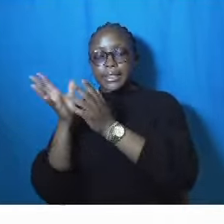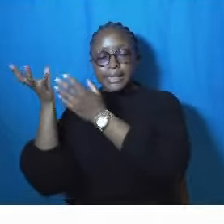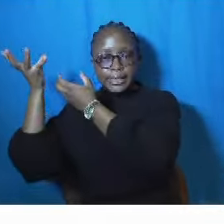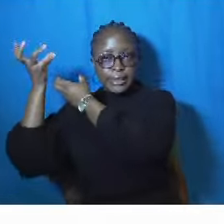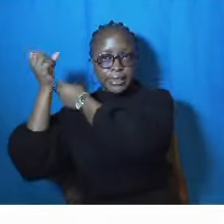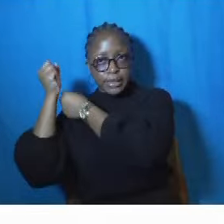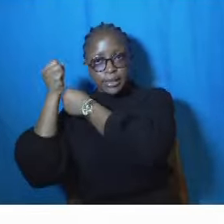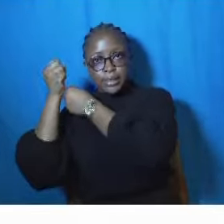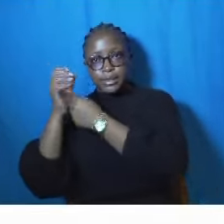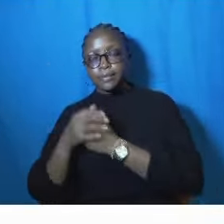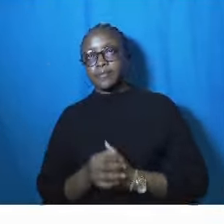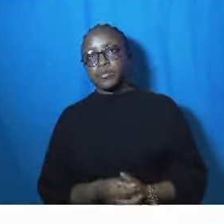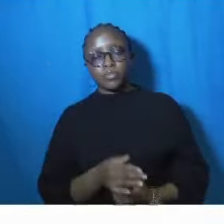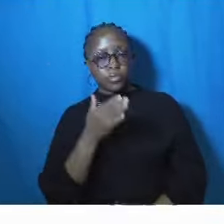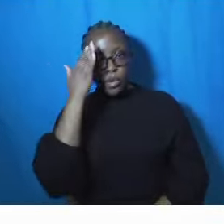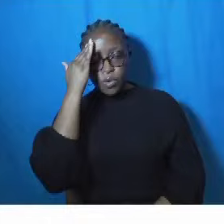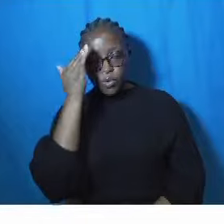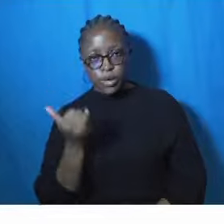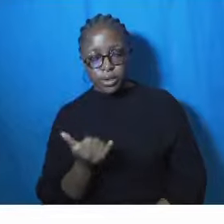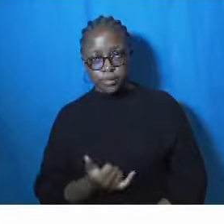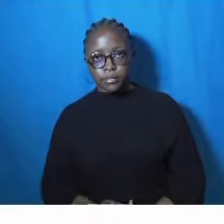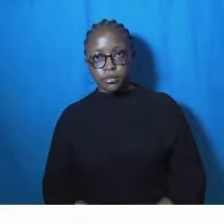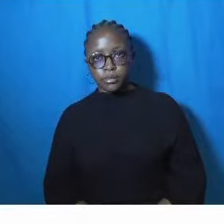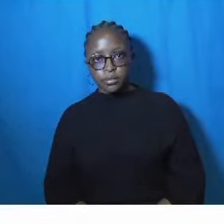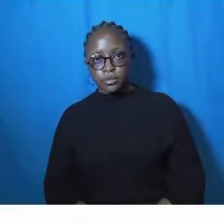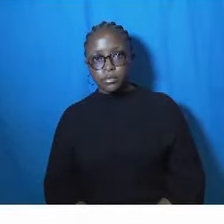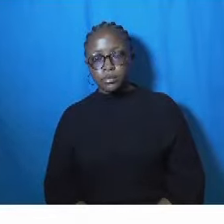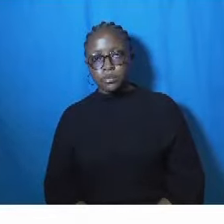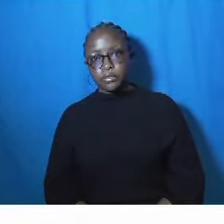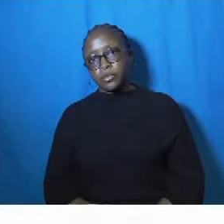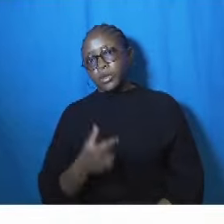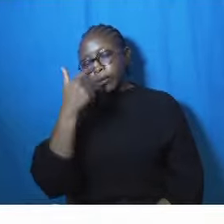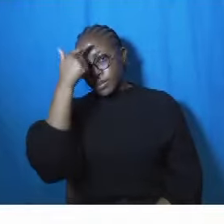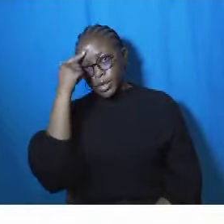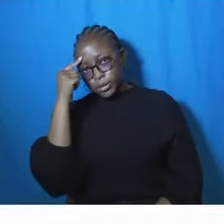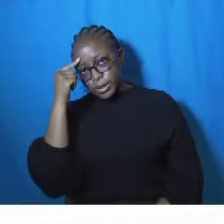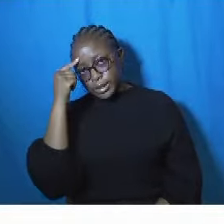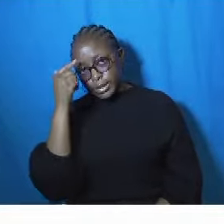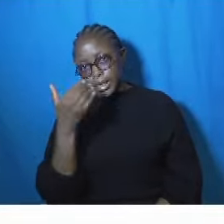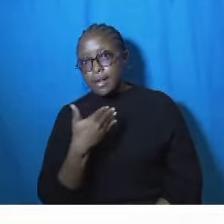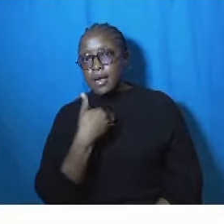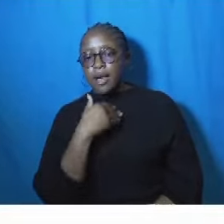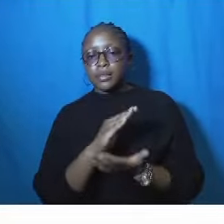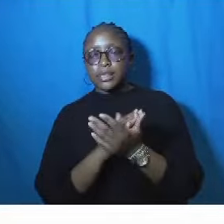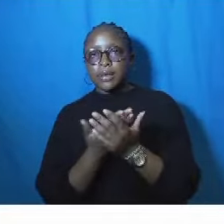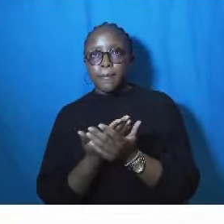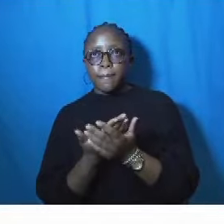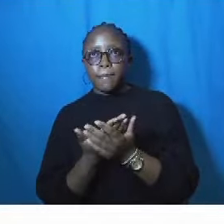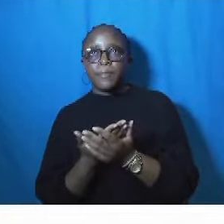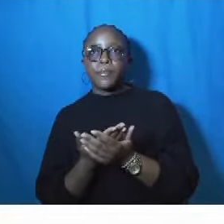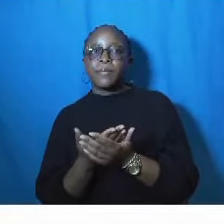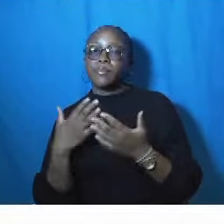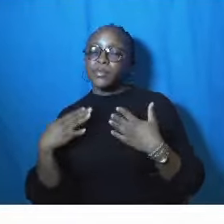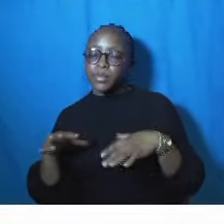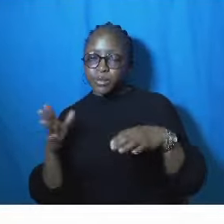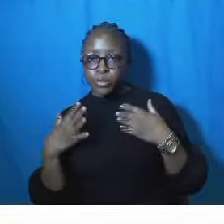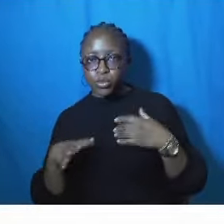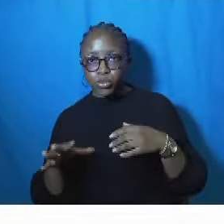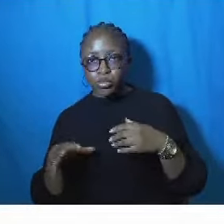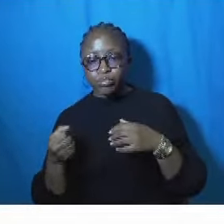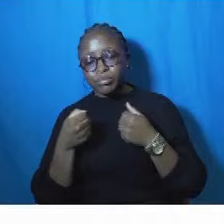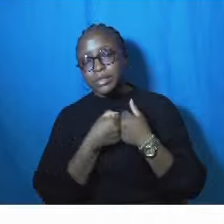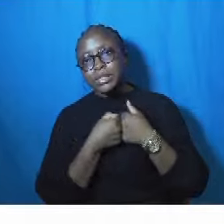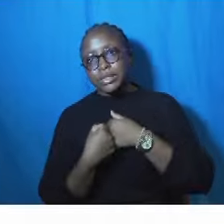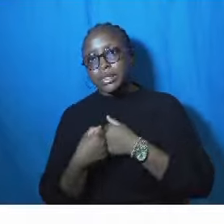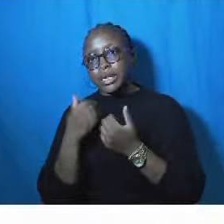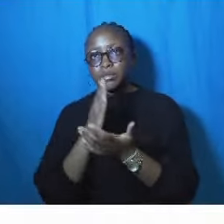Why? Because they are brethren who can be quite a challenge. Is that not so? If you have come up in life